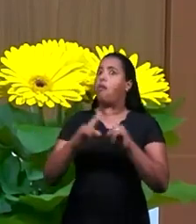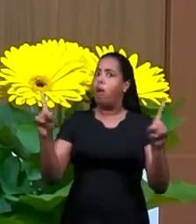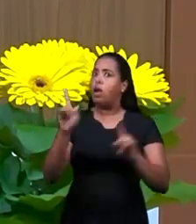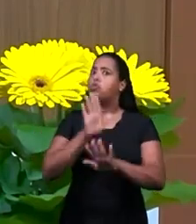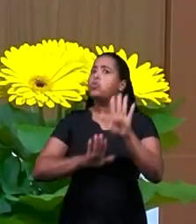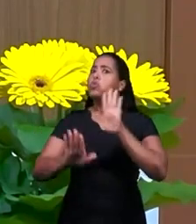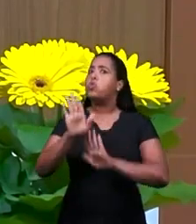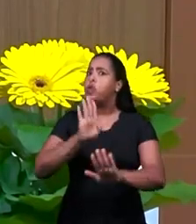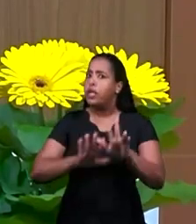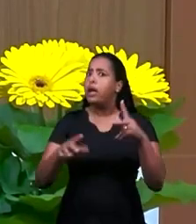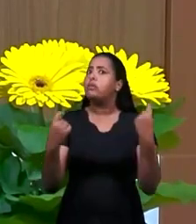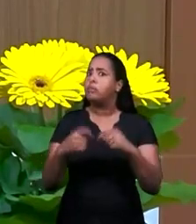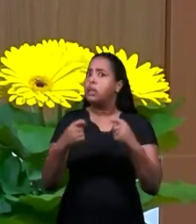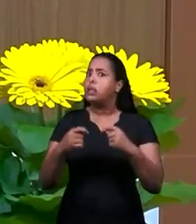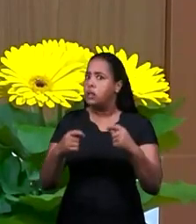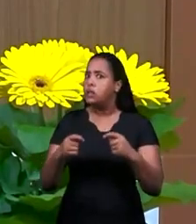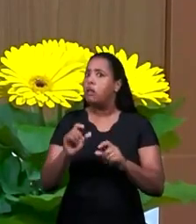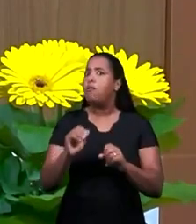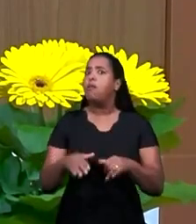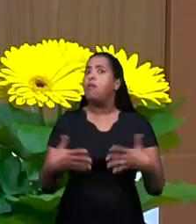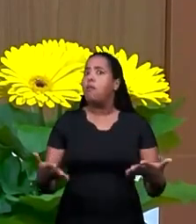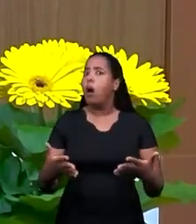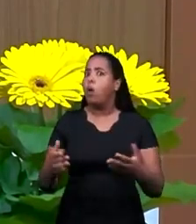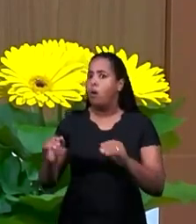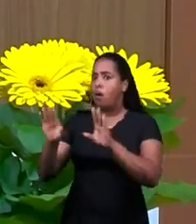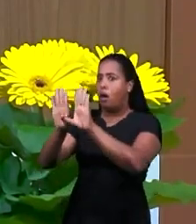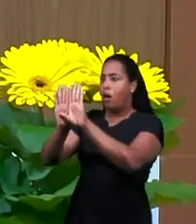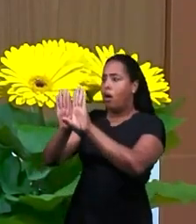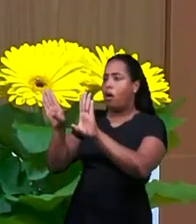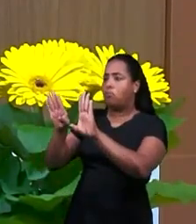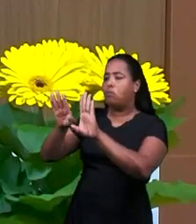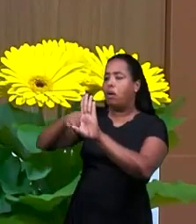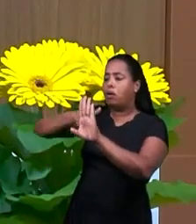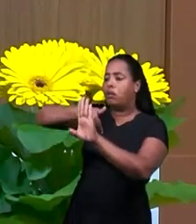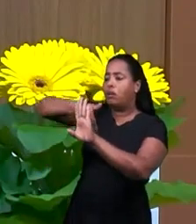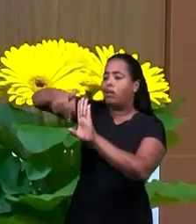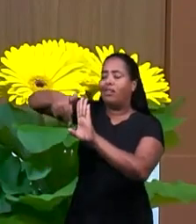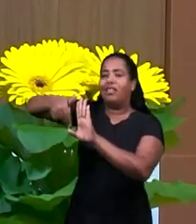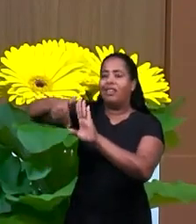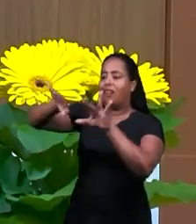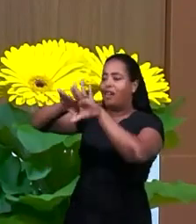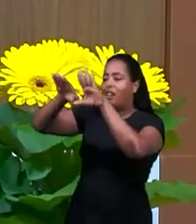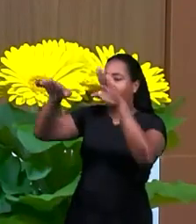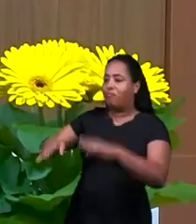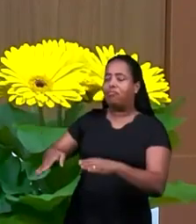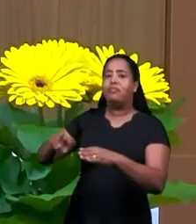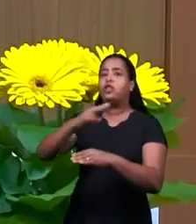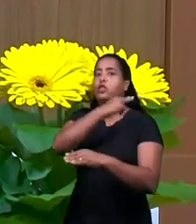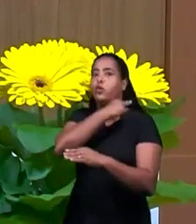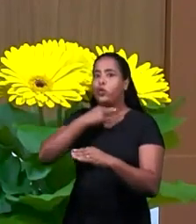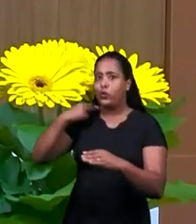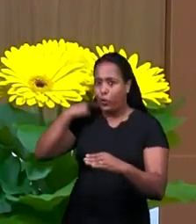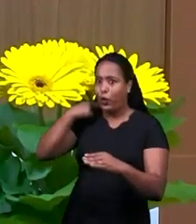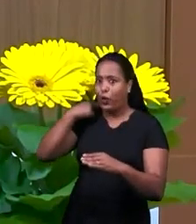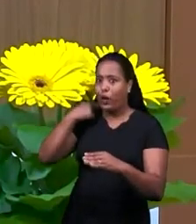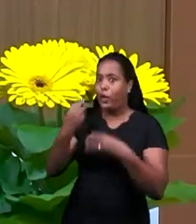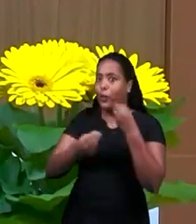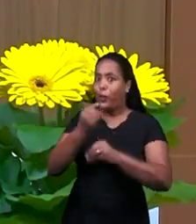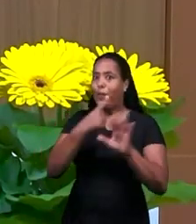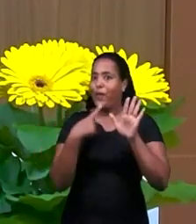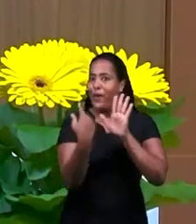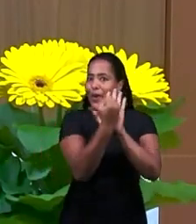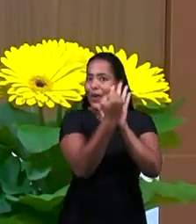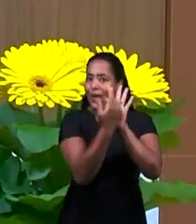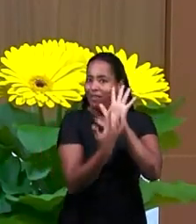to take precautions. He needs to enter through the door, pass through the altar of the Holocaust,